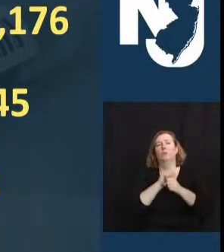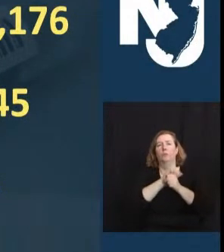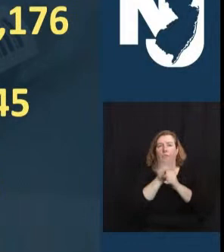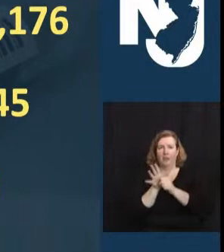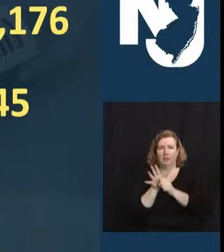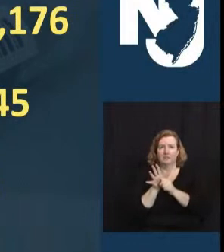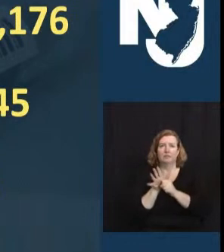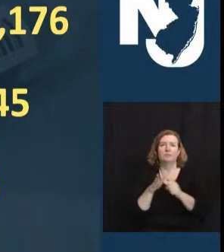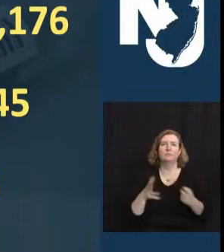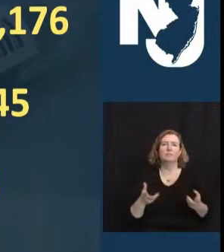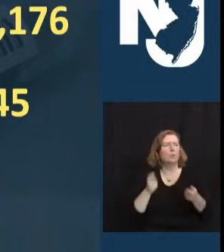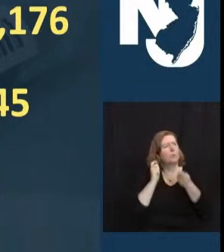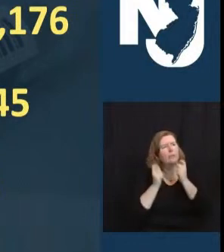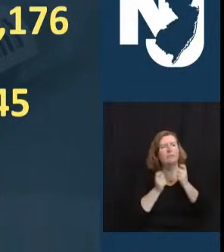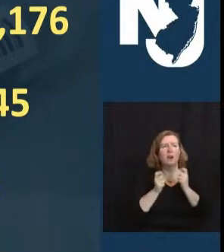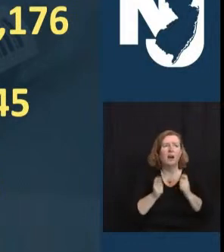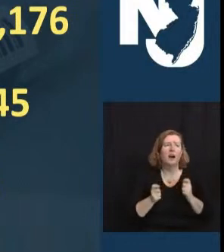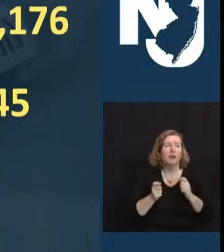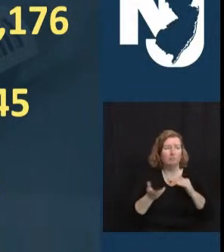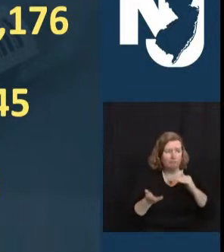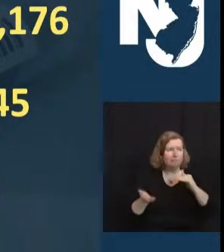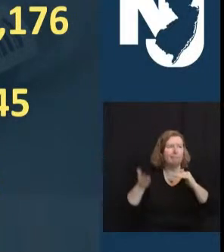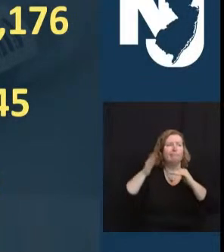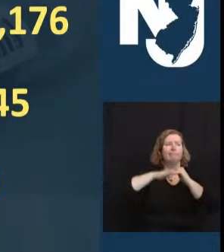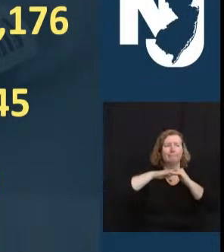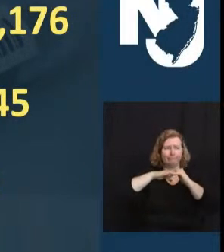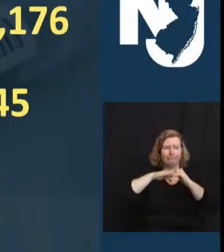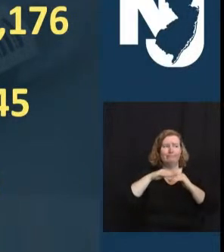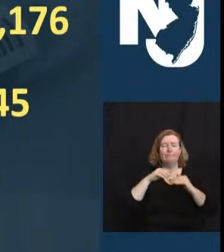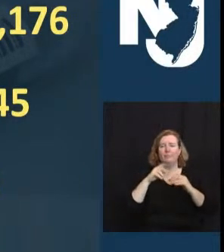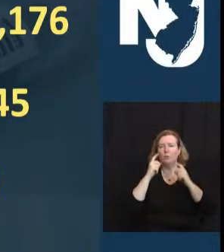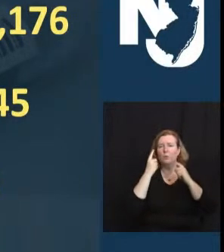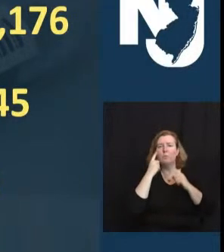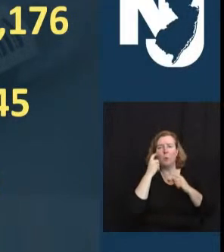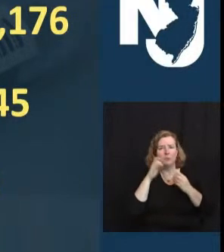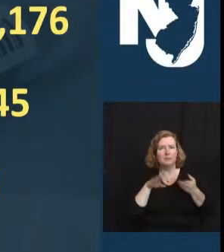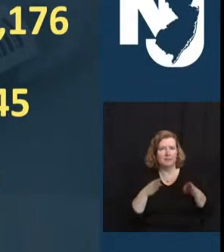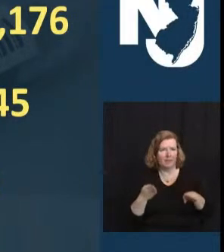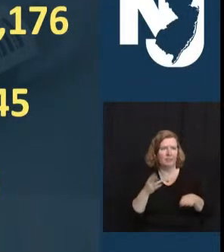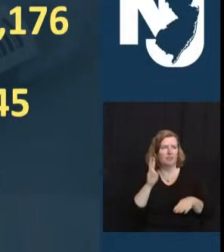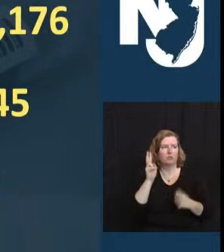been revised upward. We revise this pretty much every Wednesday. It is now